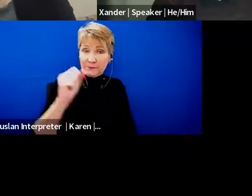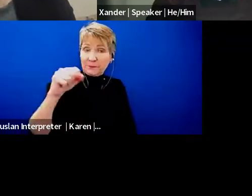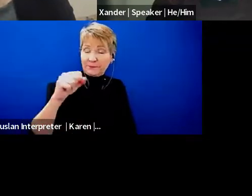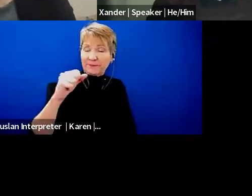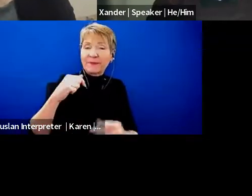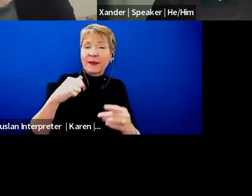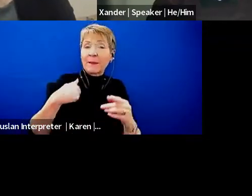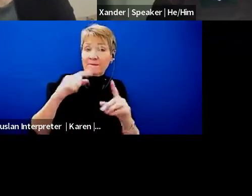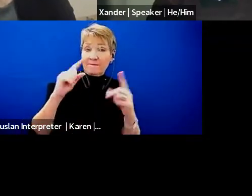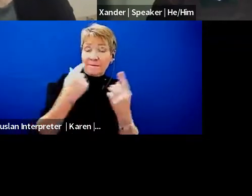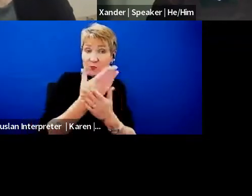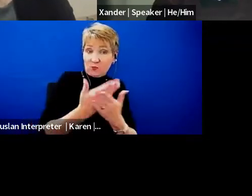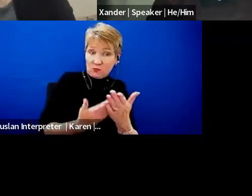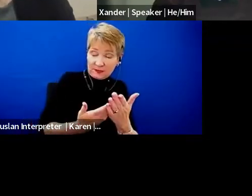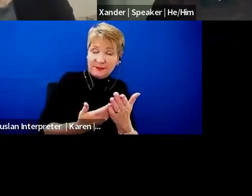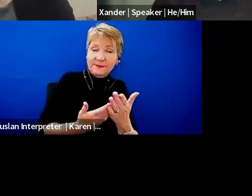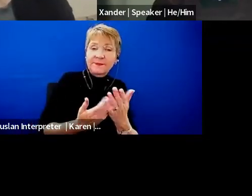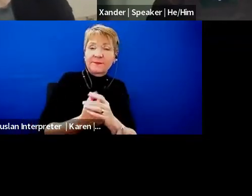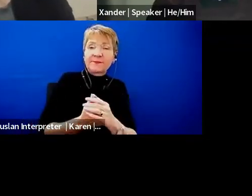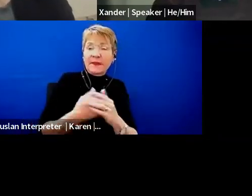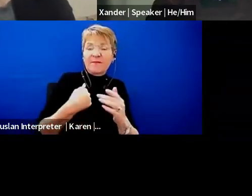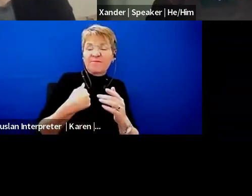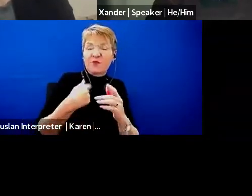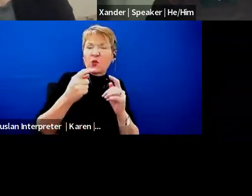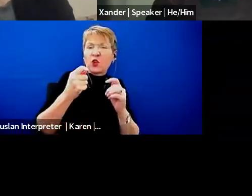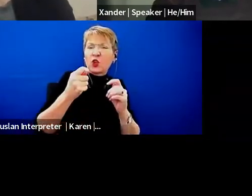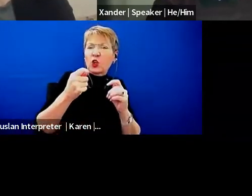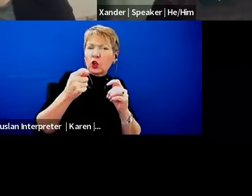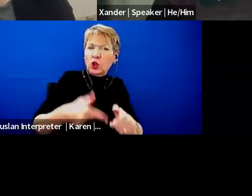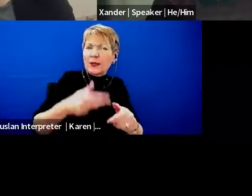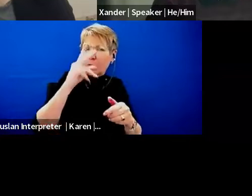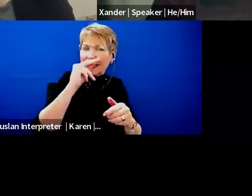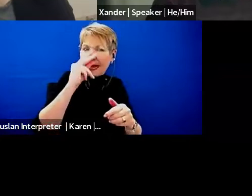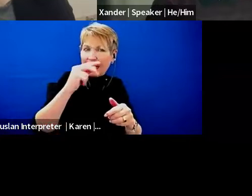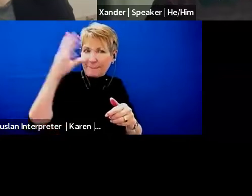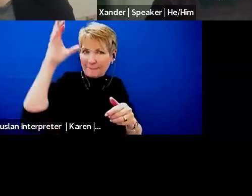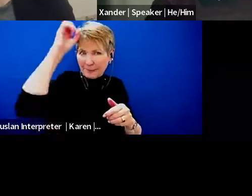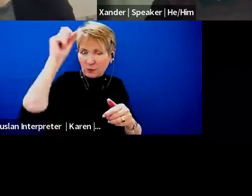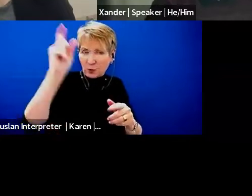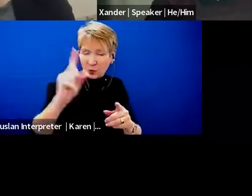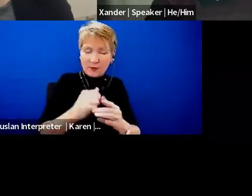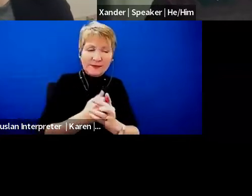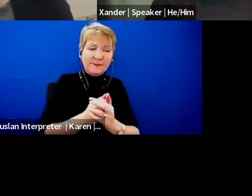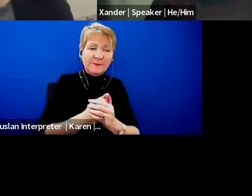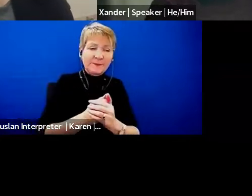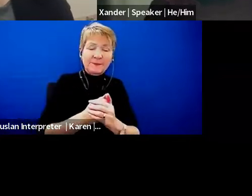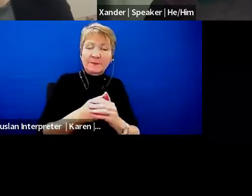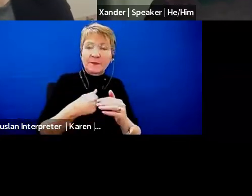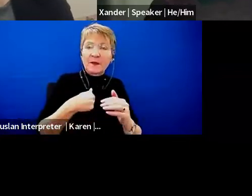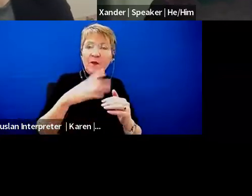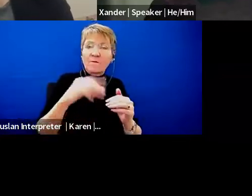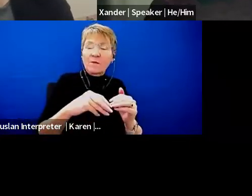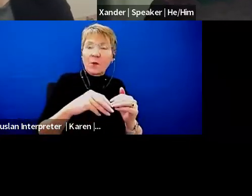first story is about my really earliest memories. So growing up from 2 weeks of